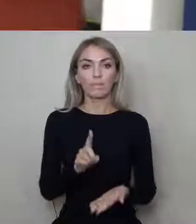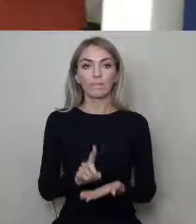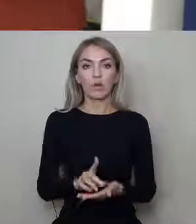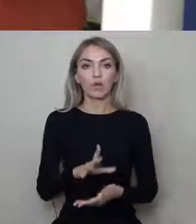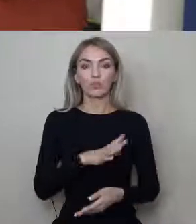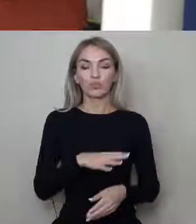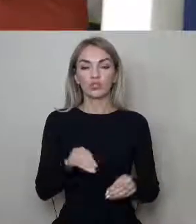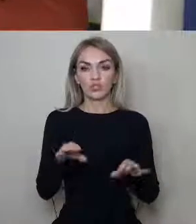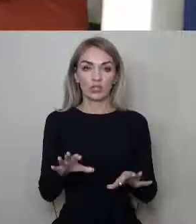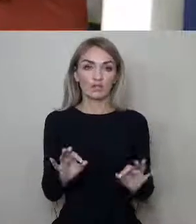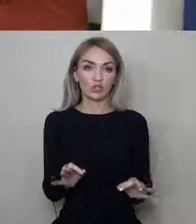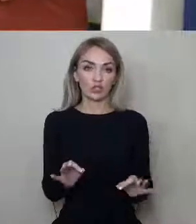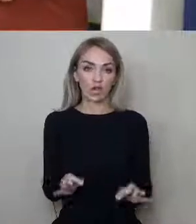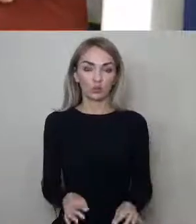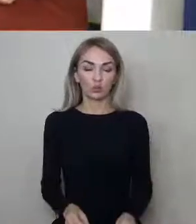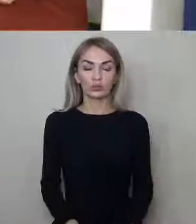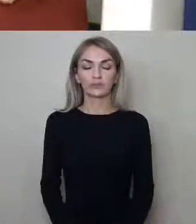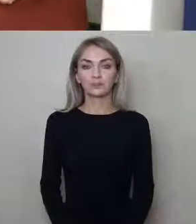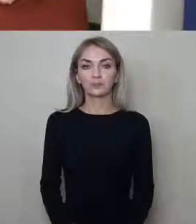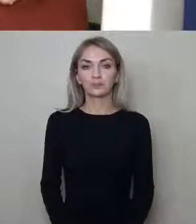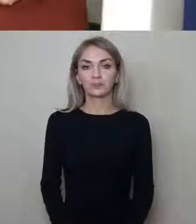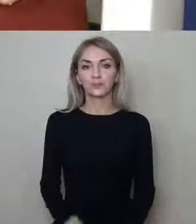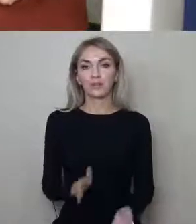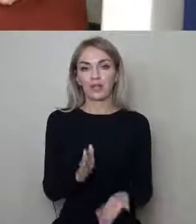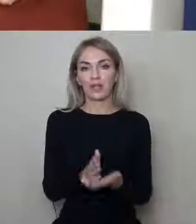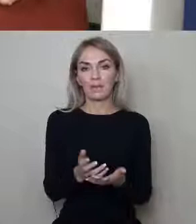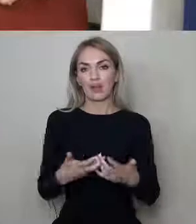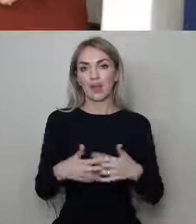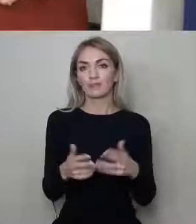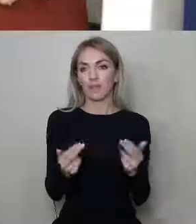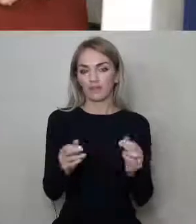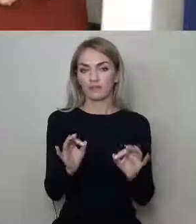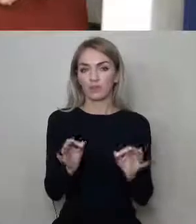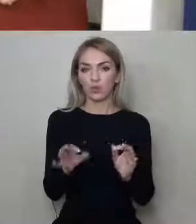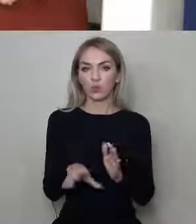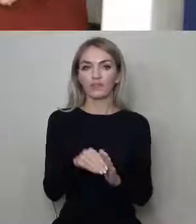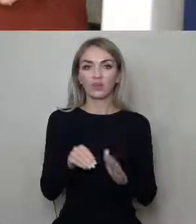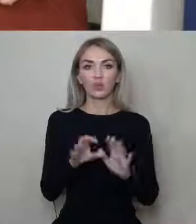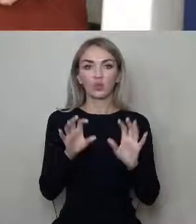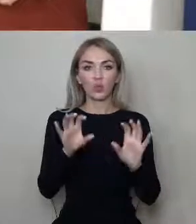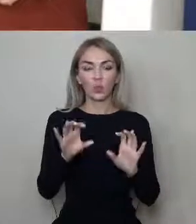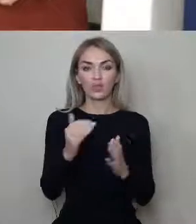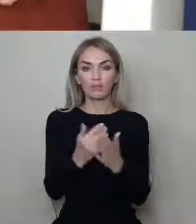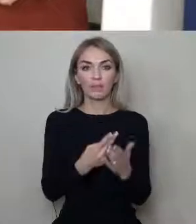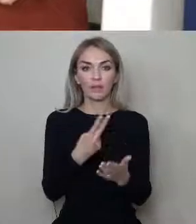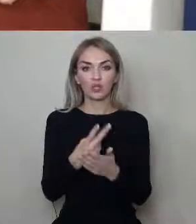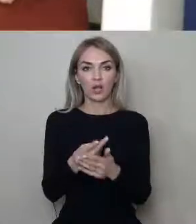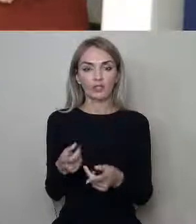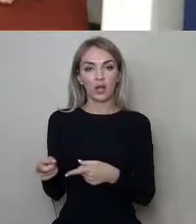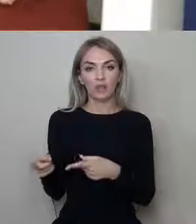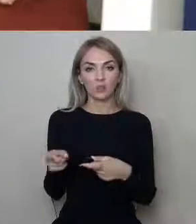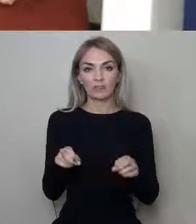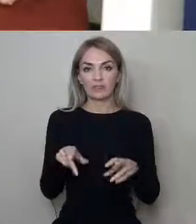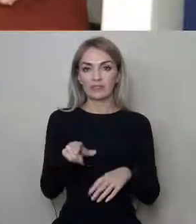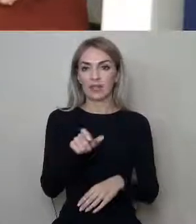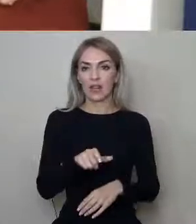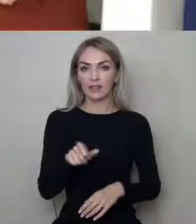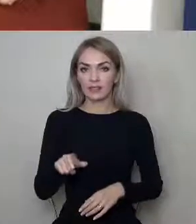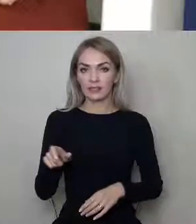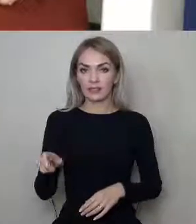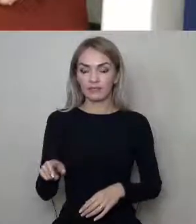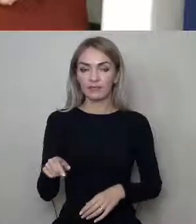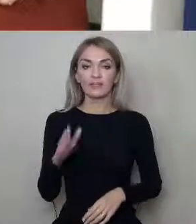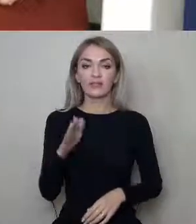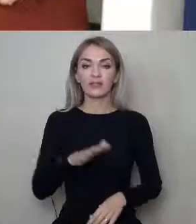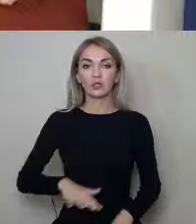TEC? Well, there could be contract agreement between them, yeah, but there should be respective decision. The electoral code provides for